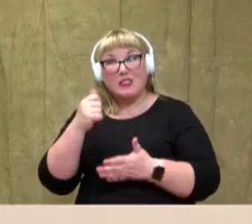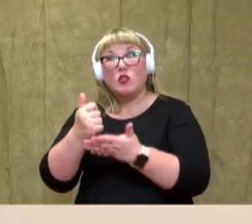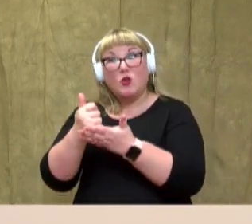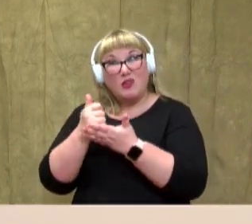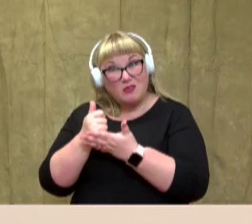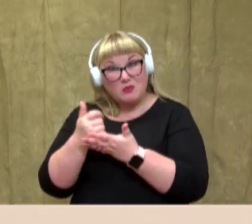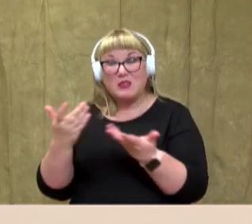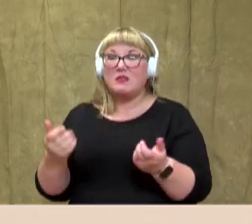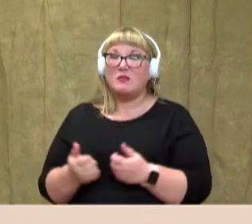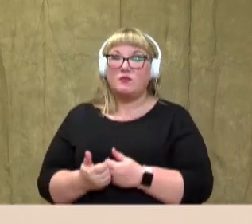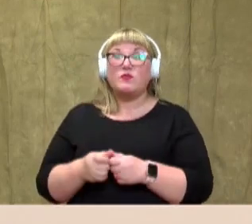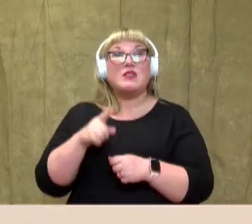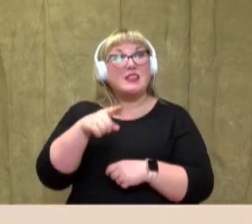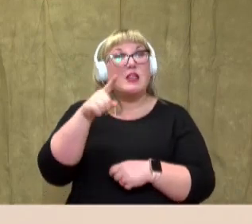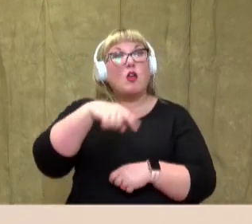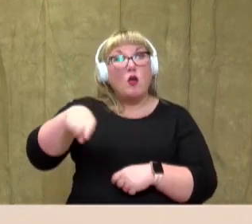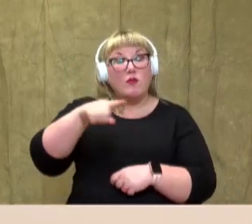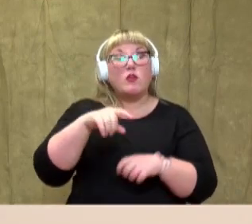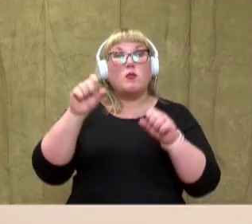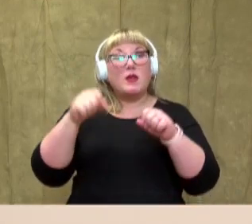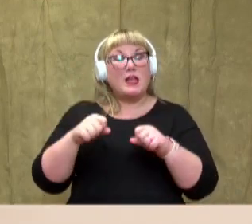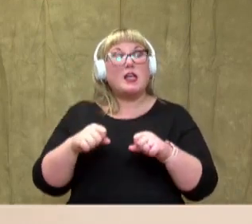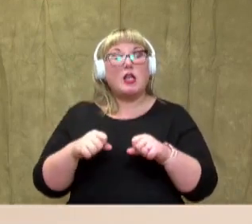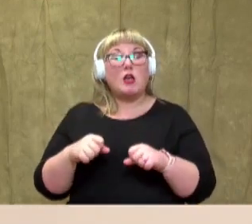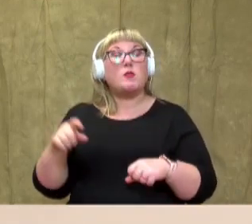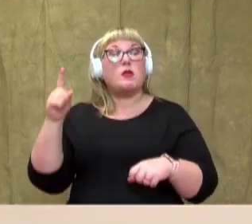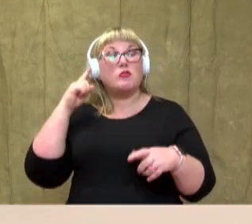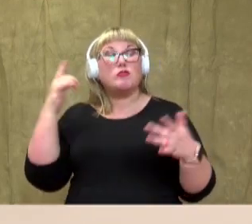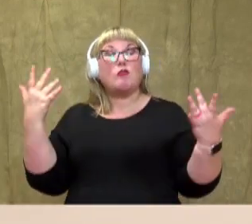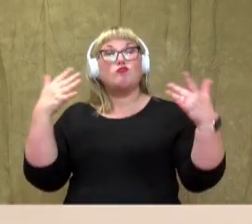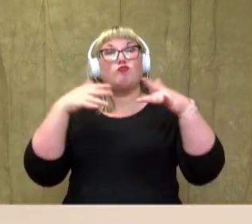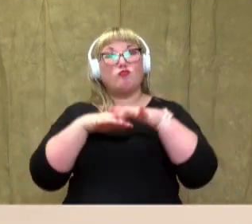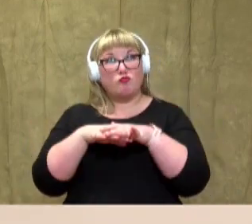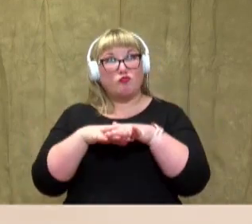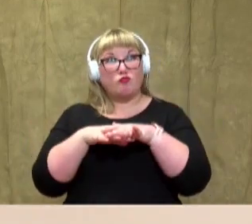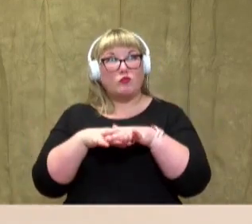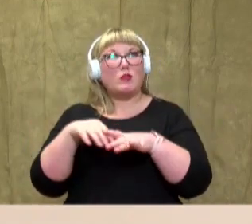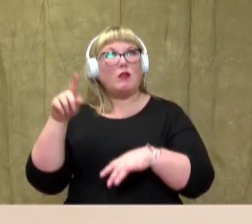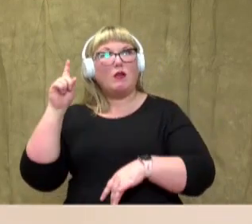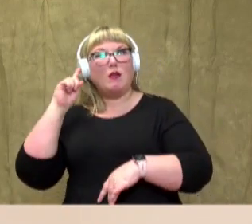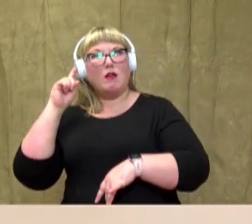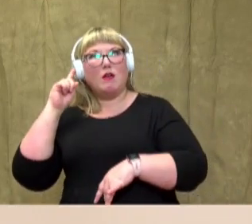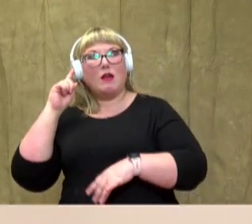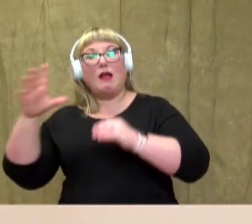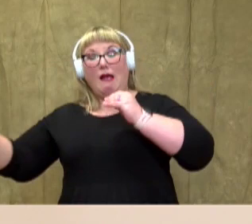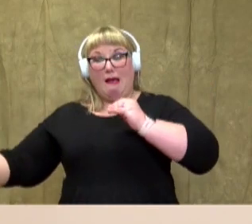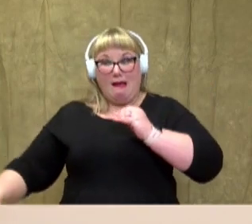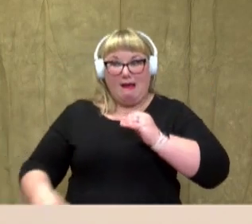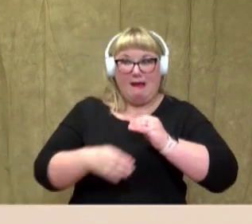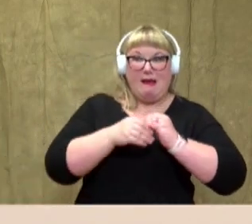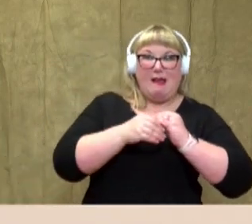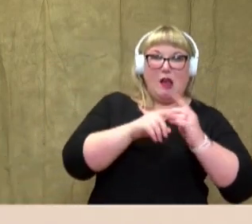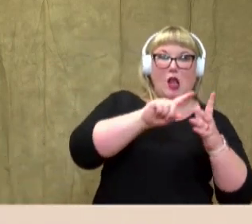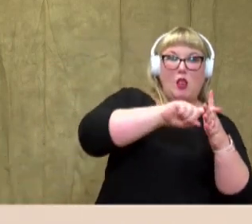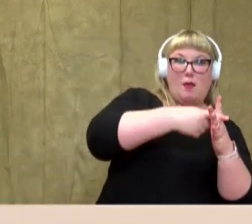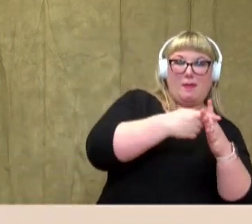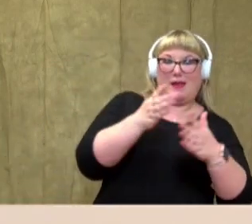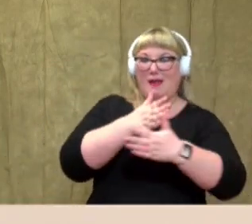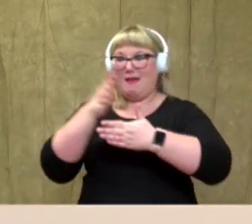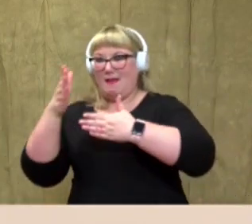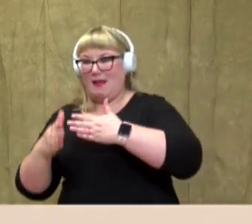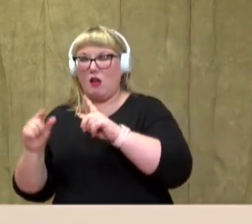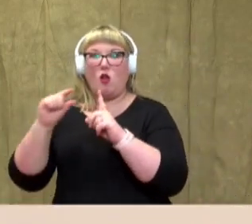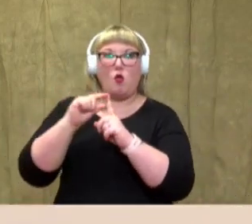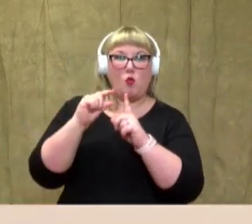going to need you all to be able to use our digraph and take that sound and to add it to the beginning and to the end